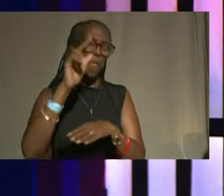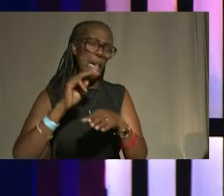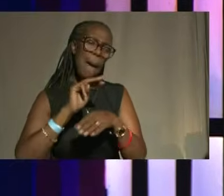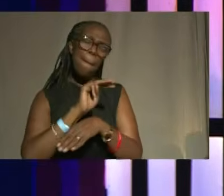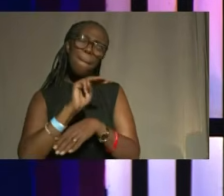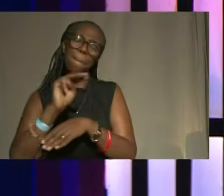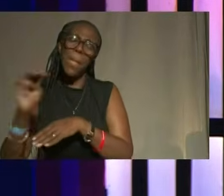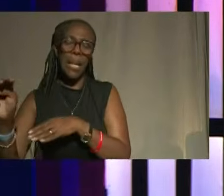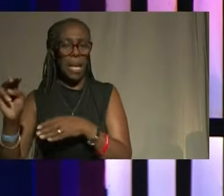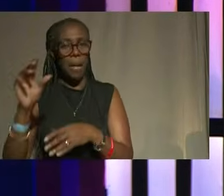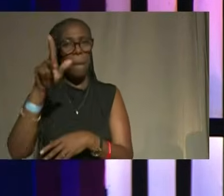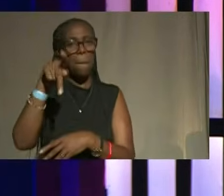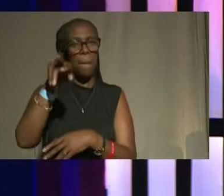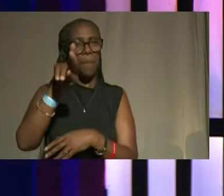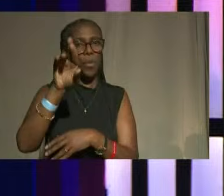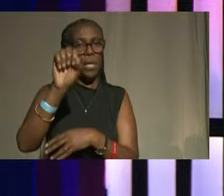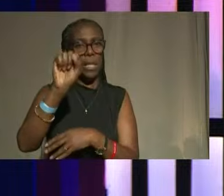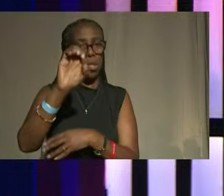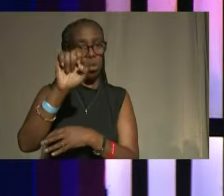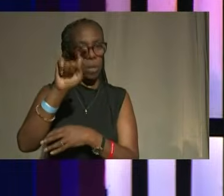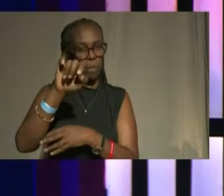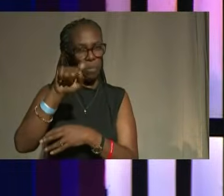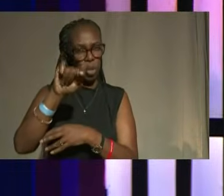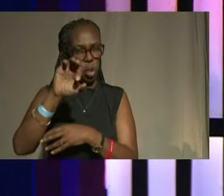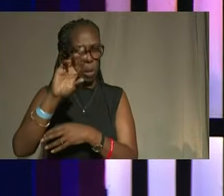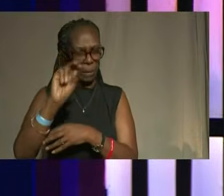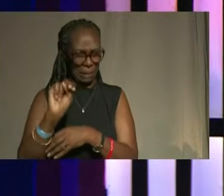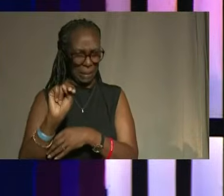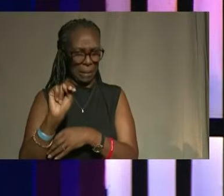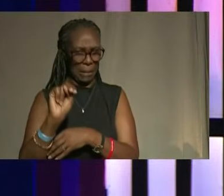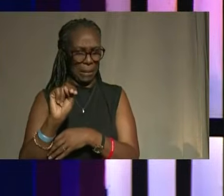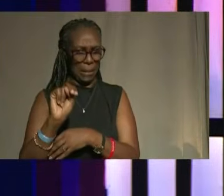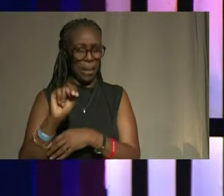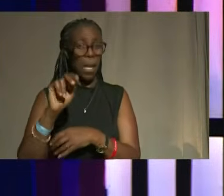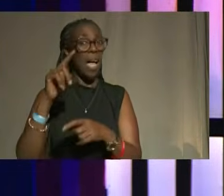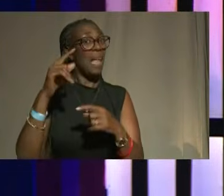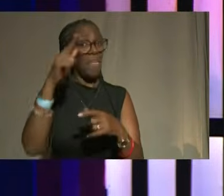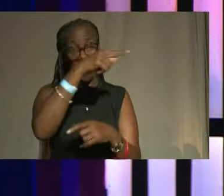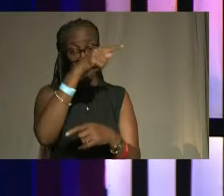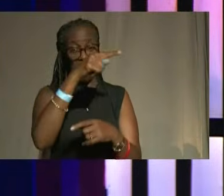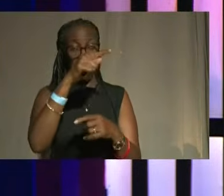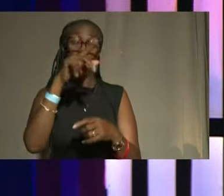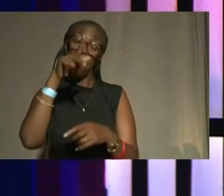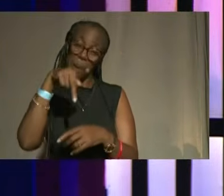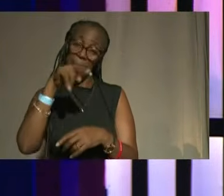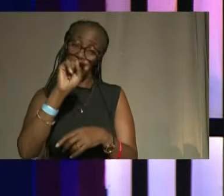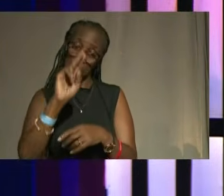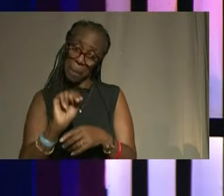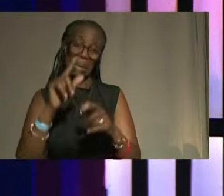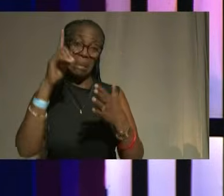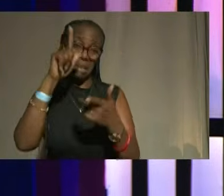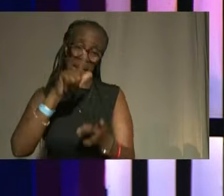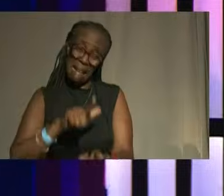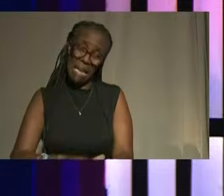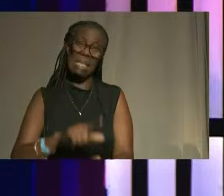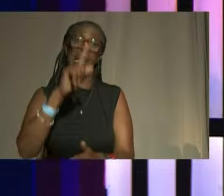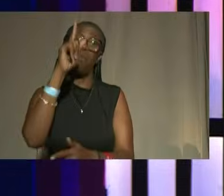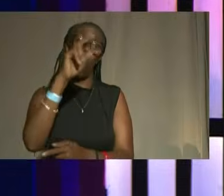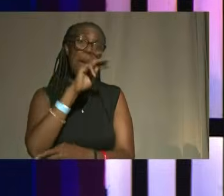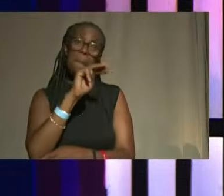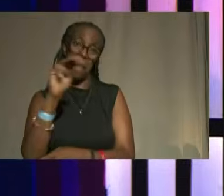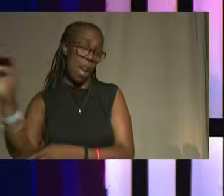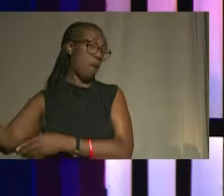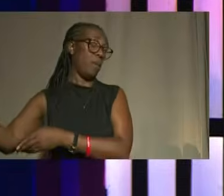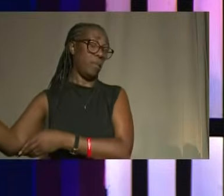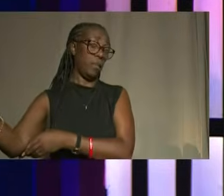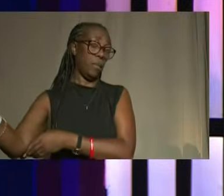their 2015 year, they did less than 1 million. The facts are that more Jamaicans are being served by our health system.